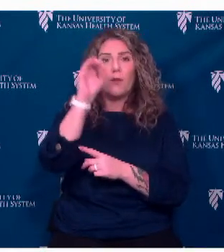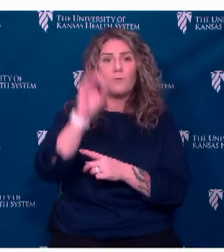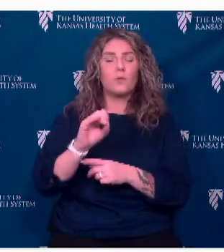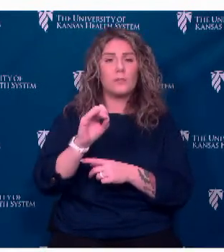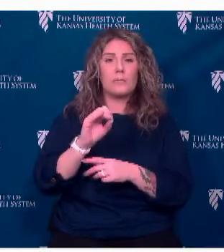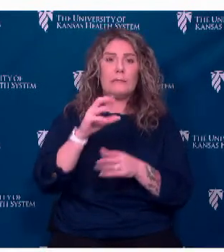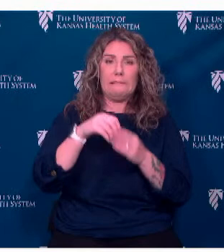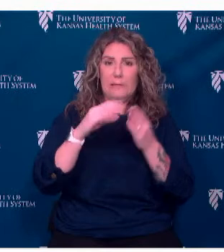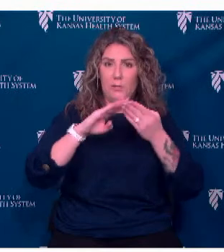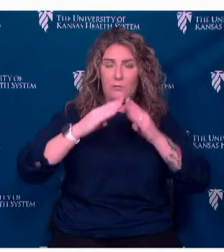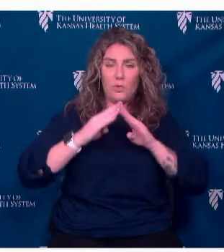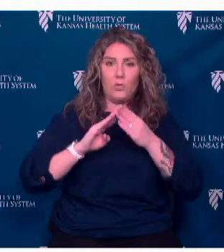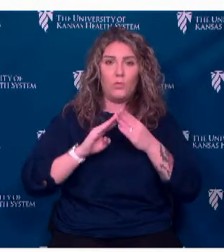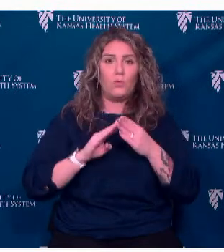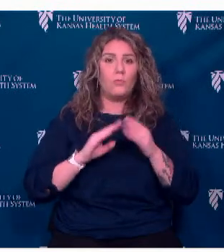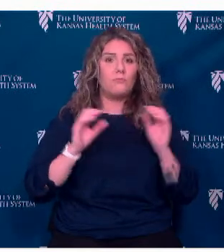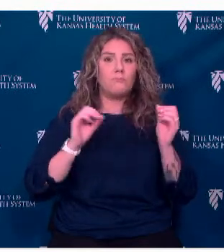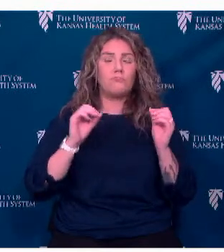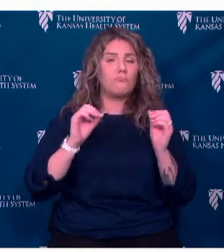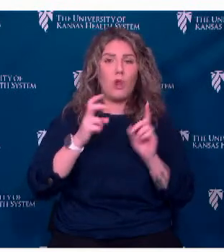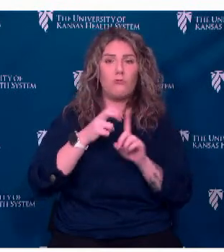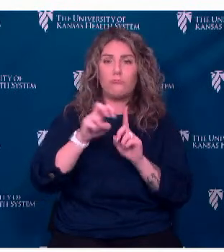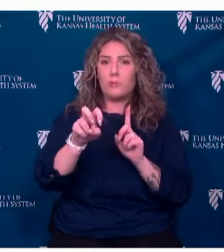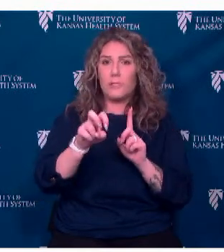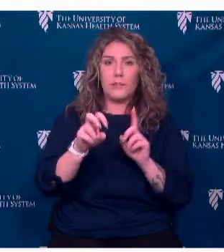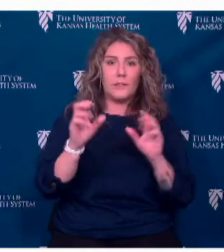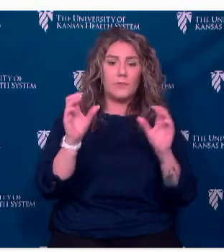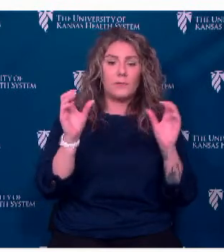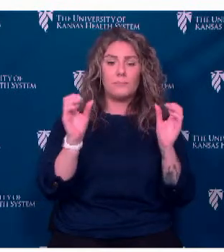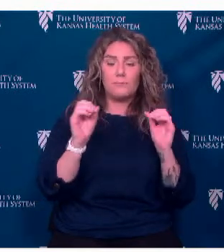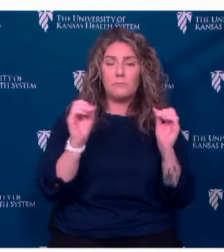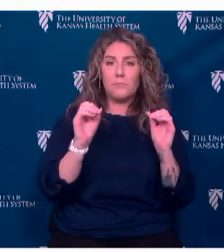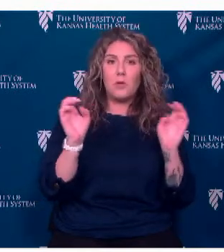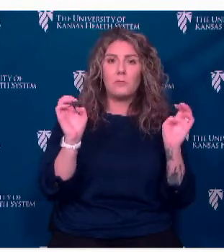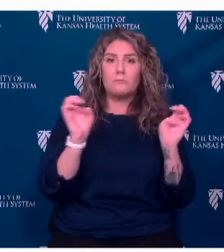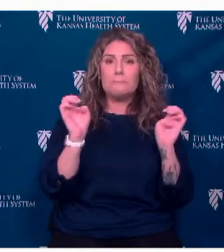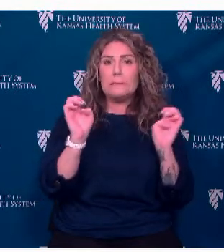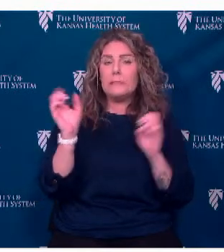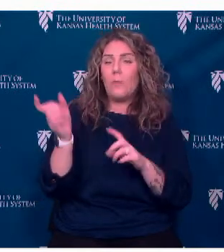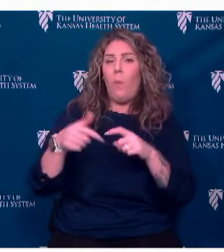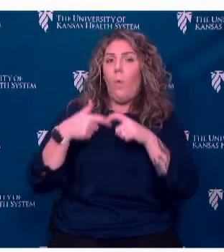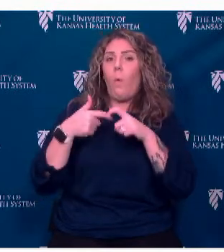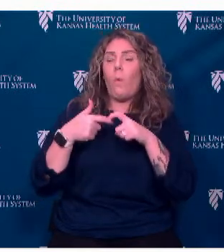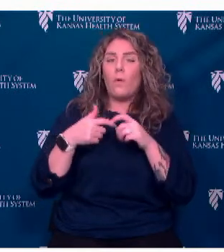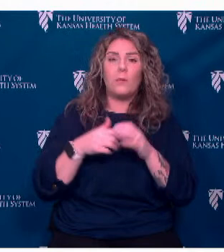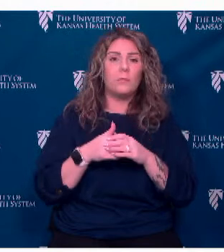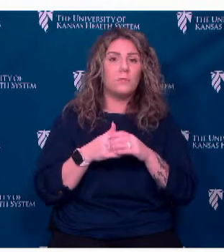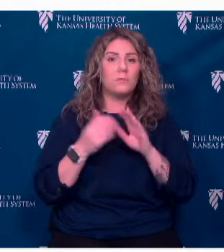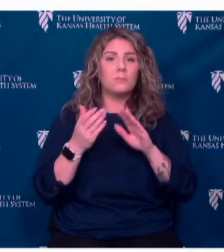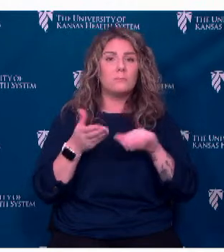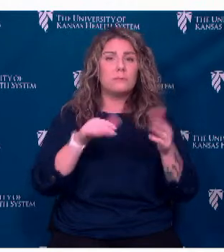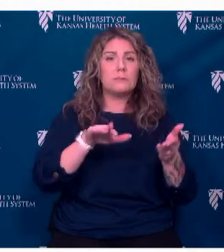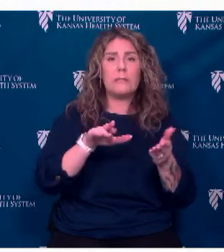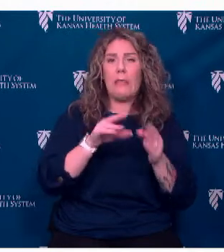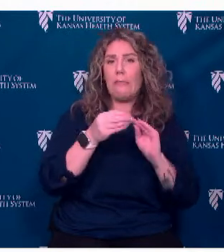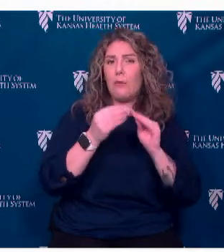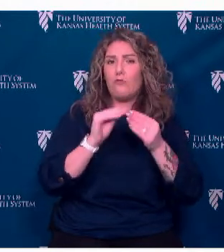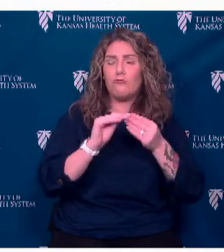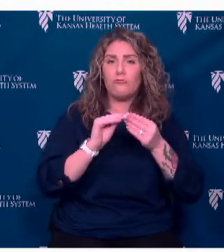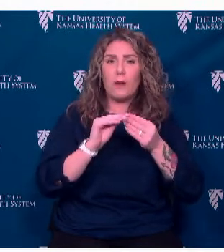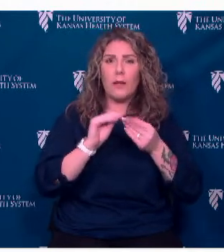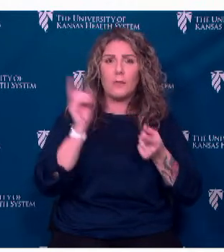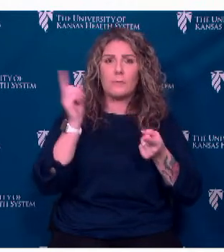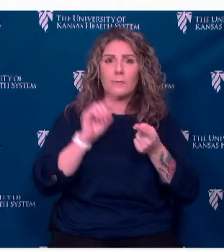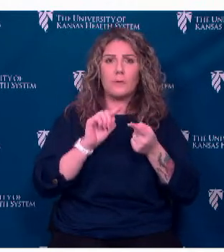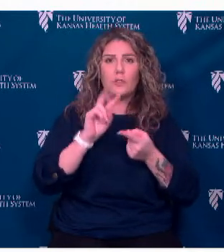community. We've had no transfers, and we don't have any ED holes at the present moment. Our death rate's down to 2 for